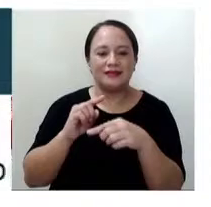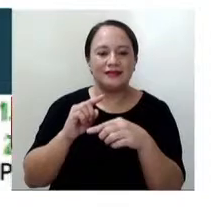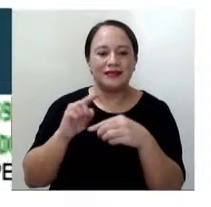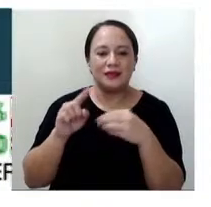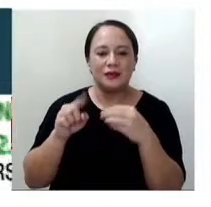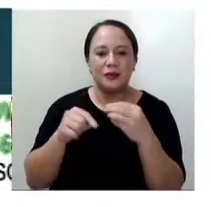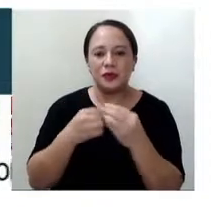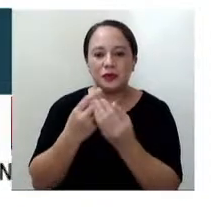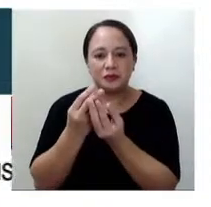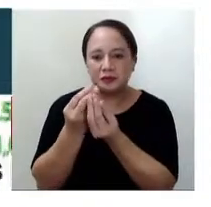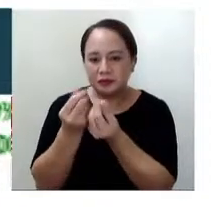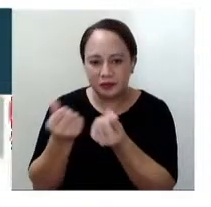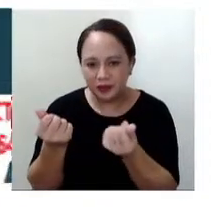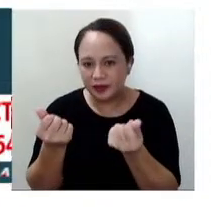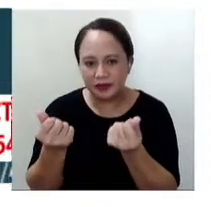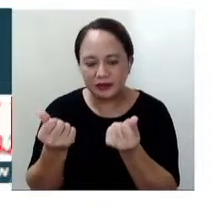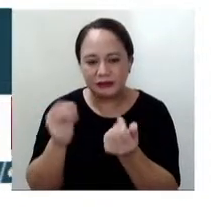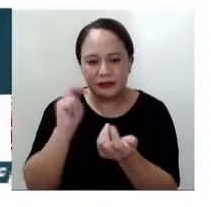place.